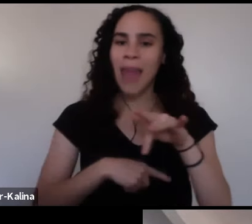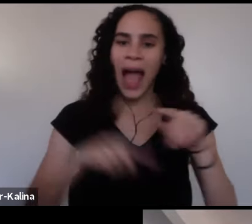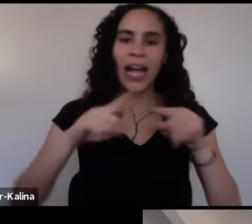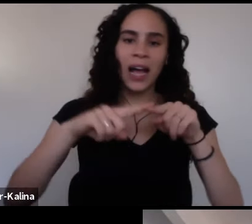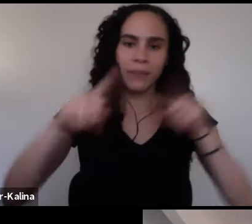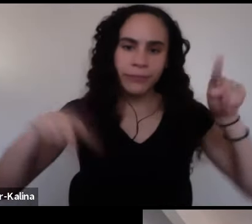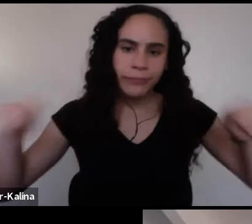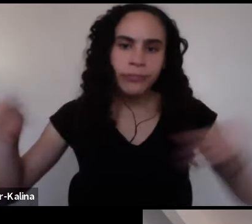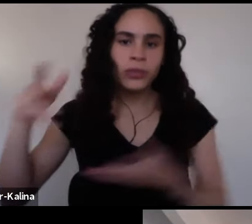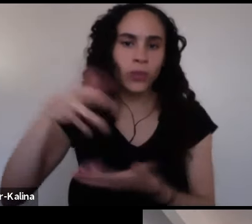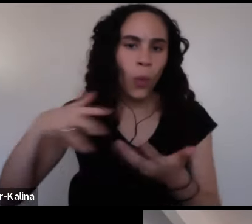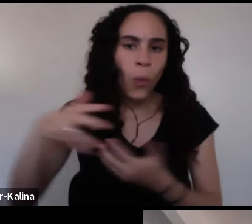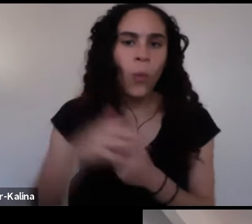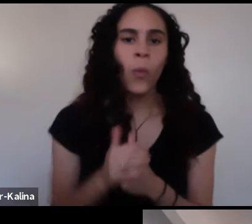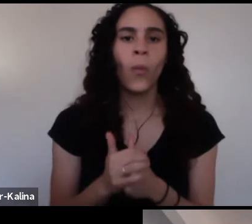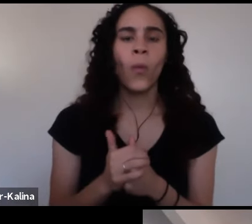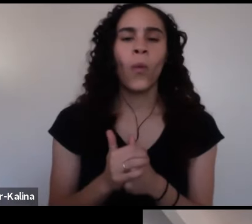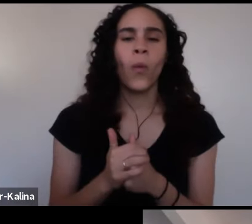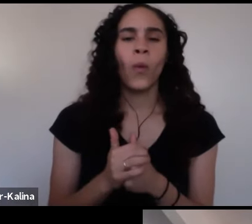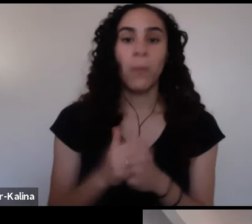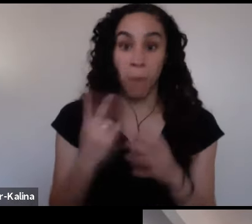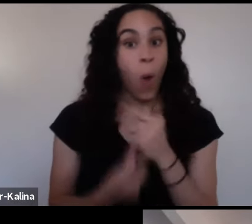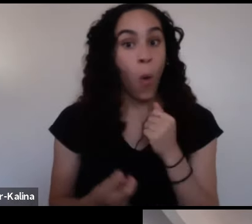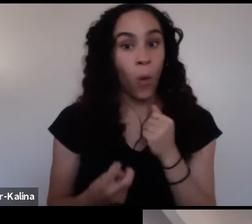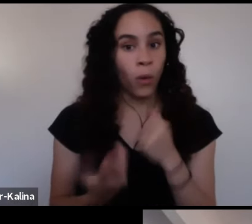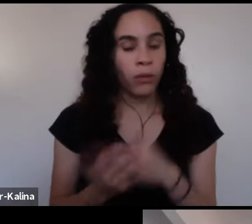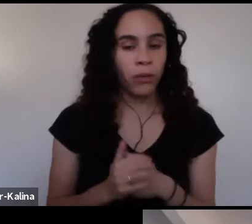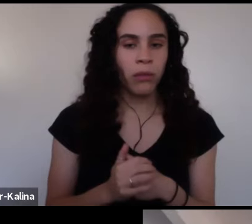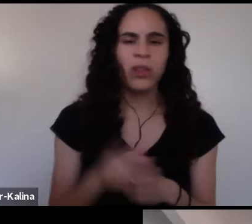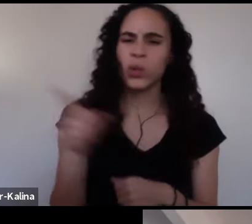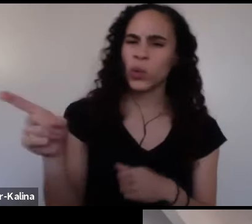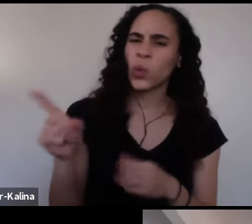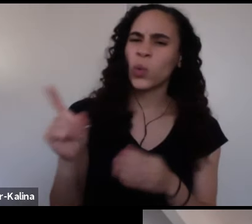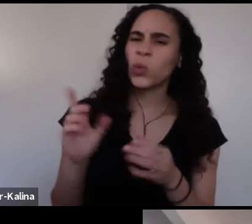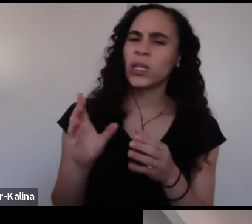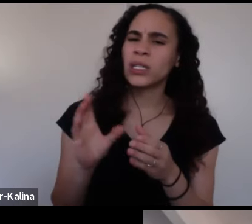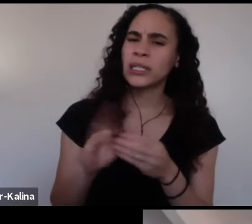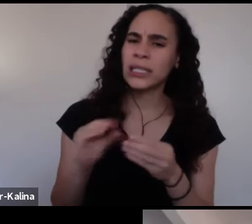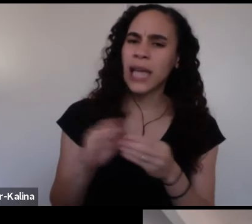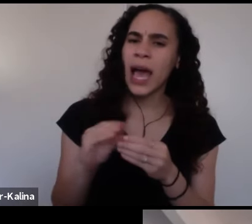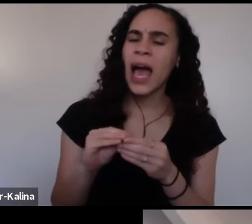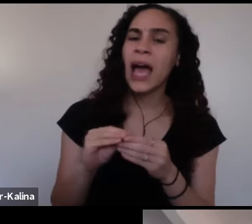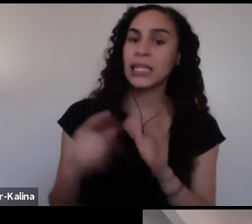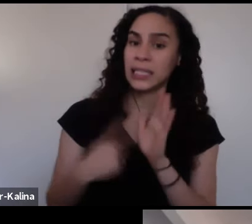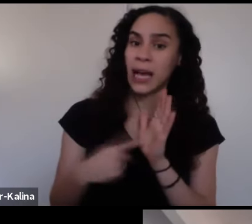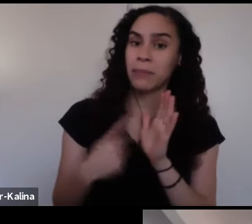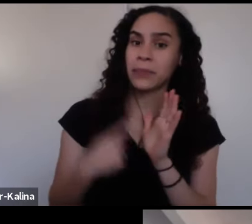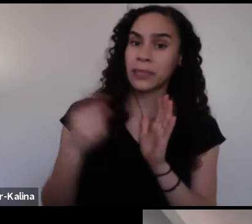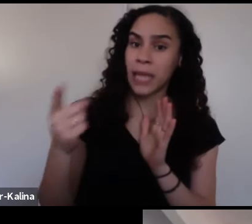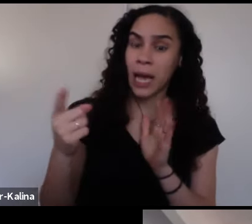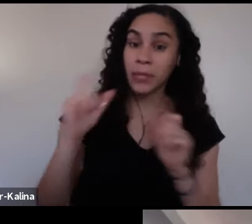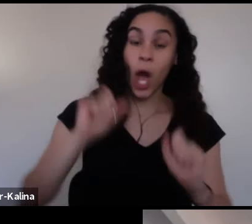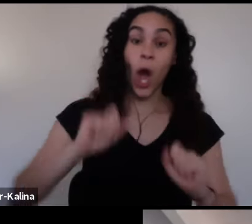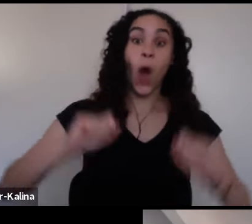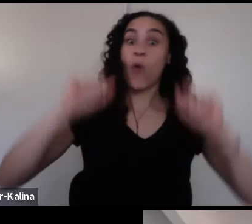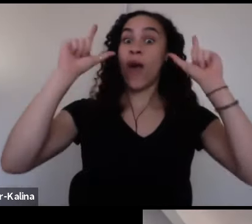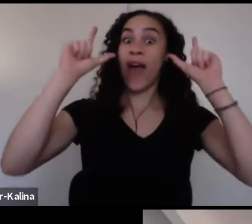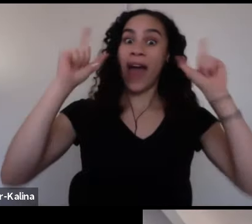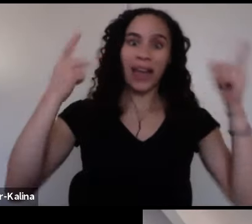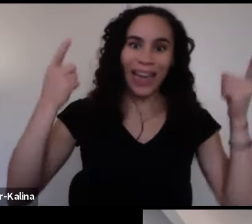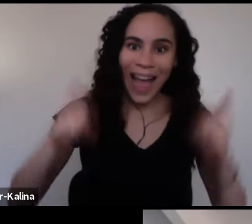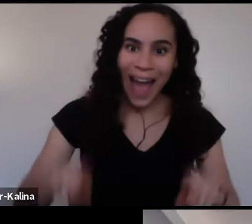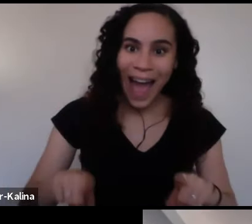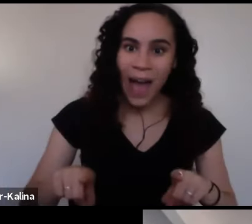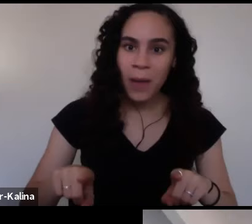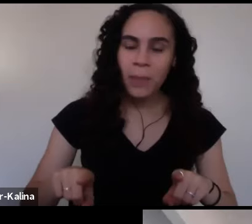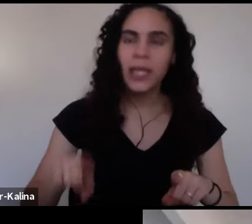you said that that sometimes that awakening happens, and it has to be so.